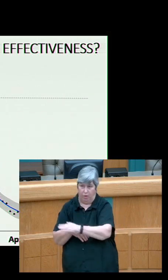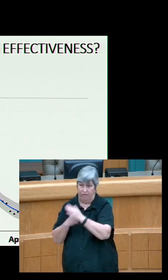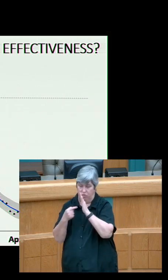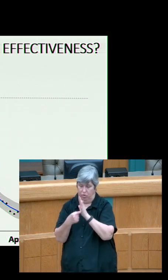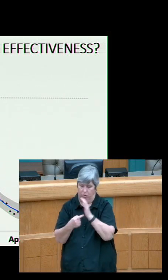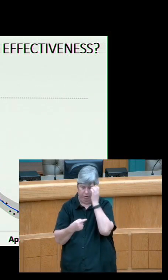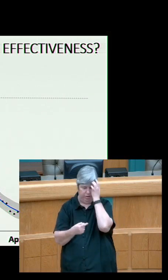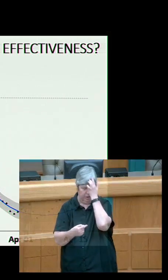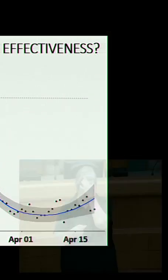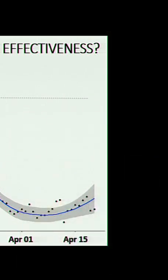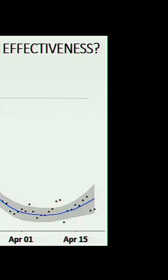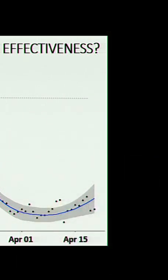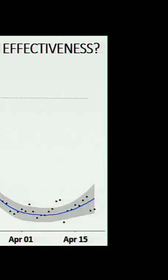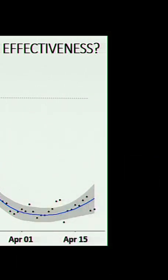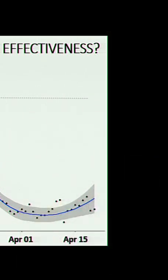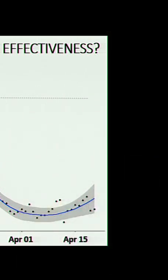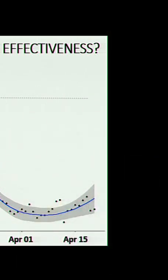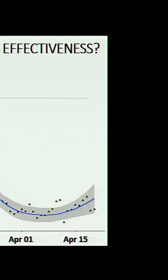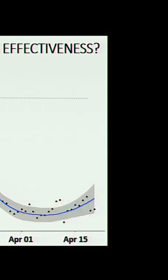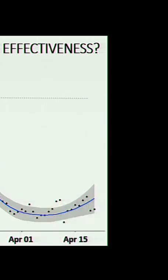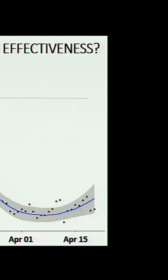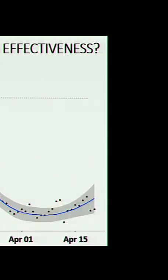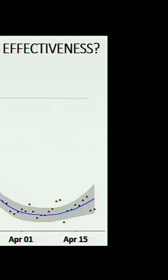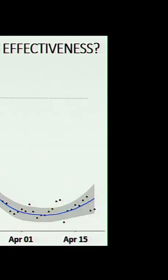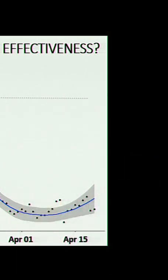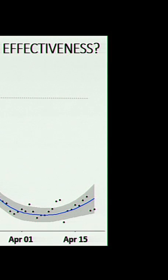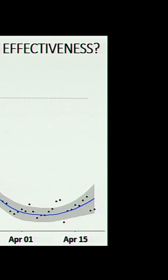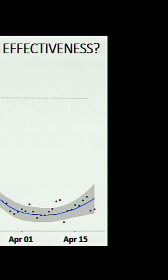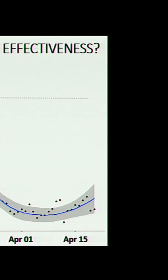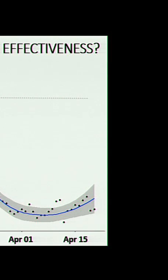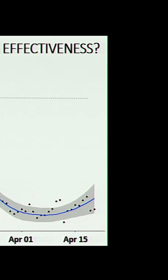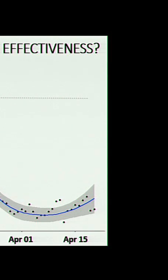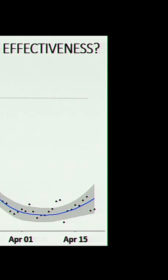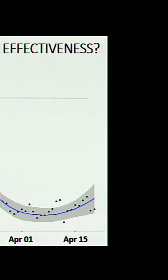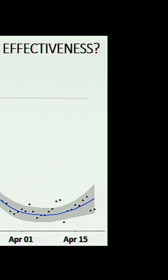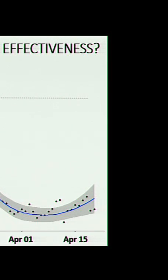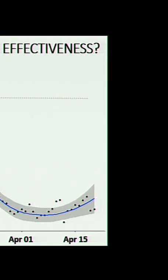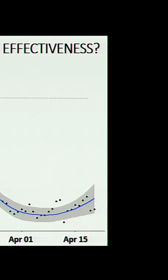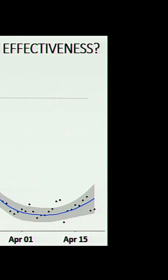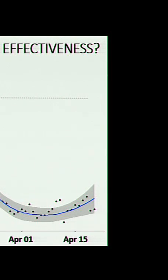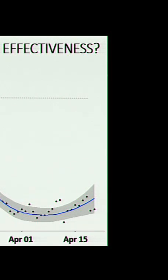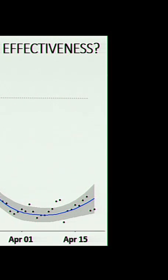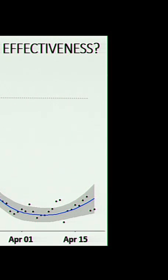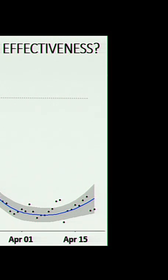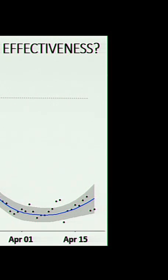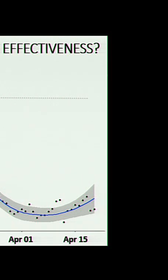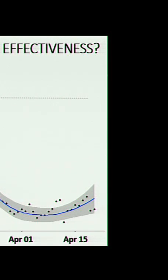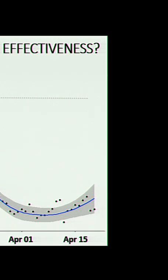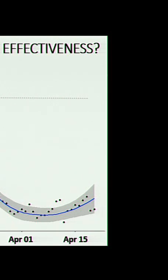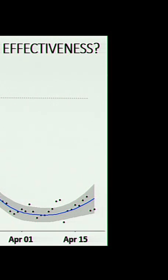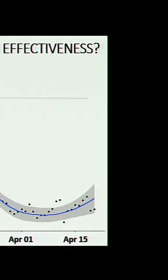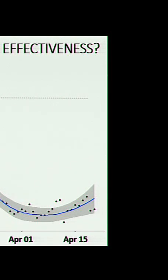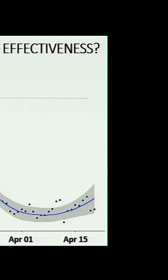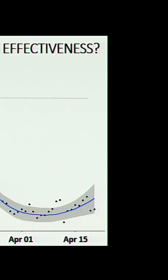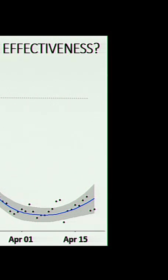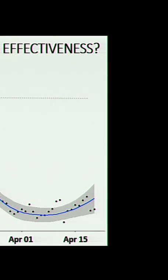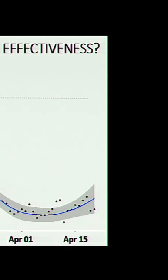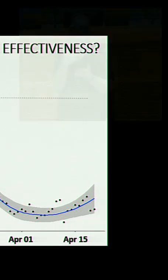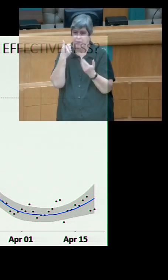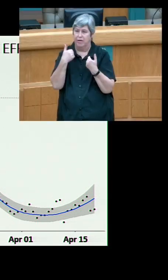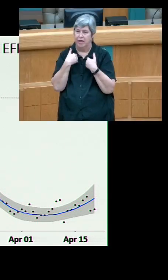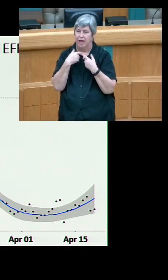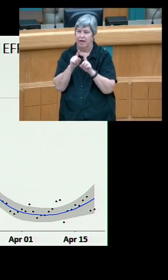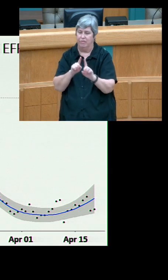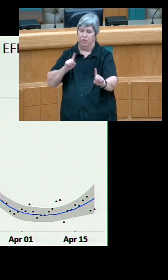here. We obtained this data from unicast.com. I think that a lot of people in the room will be familiar with it because they have the